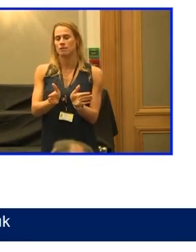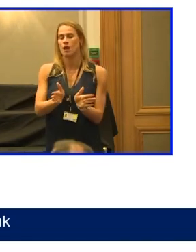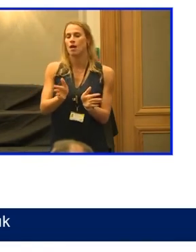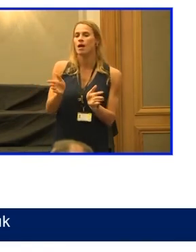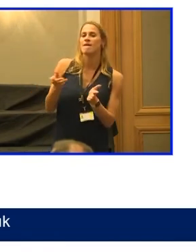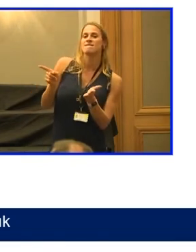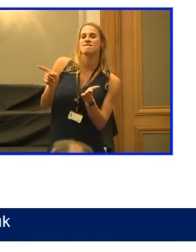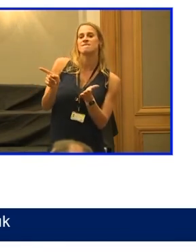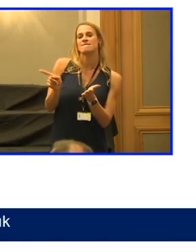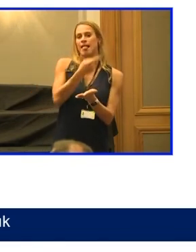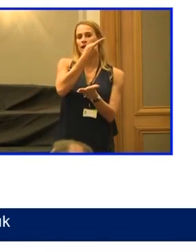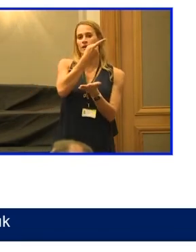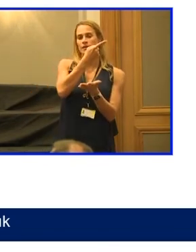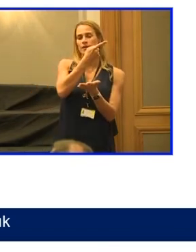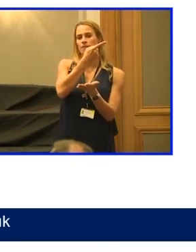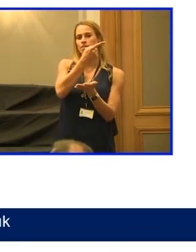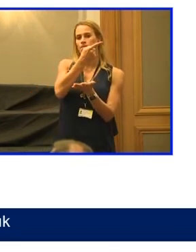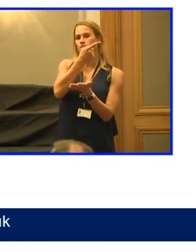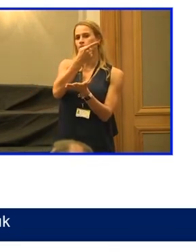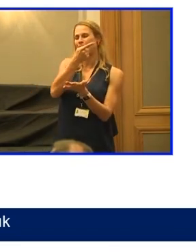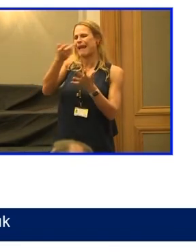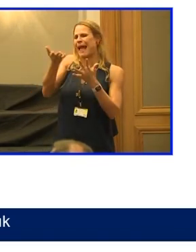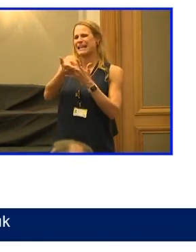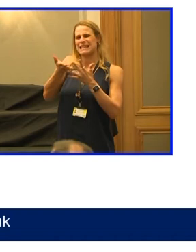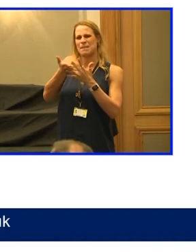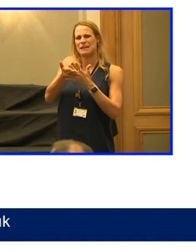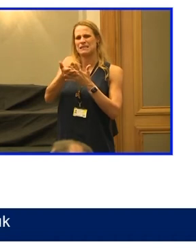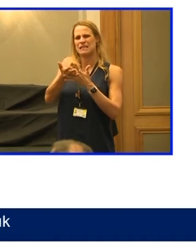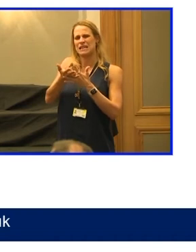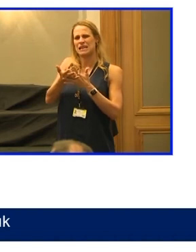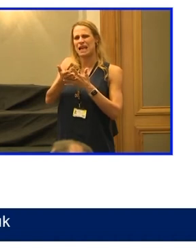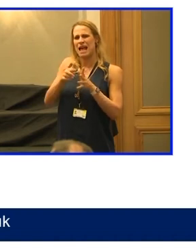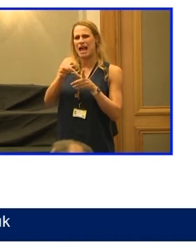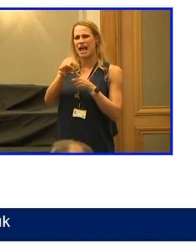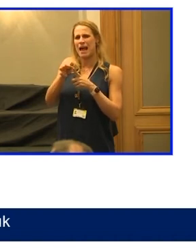right. Accessibility apps, error, be my eyes. That's one